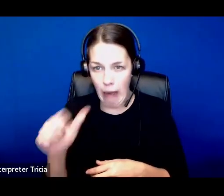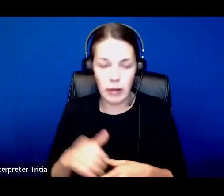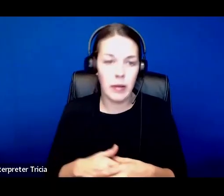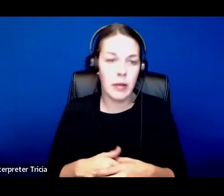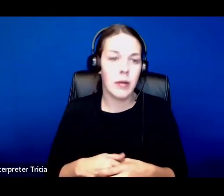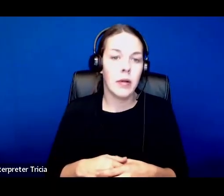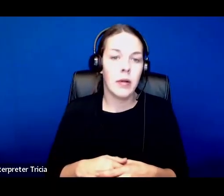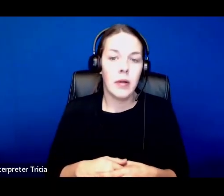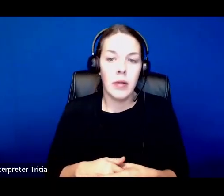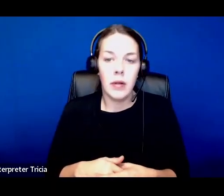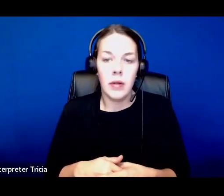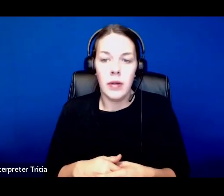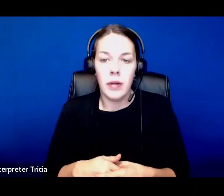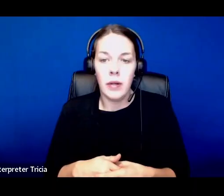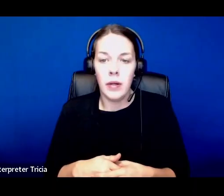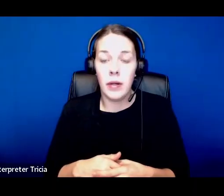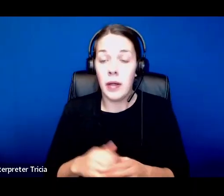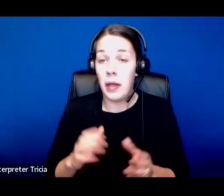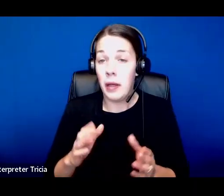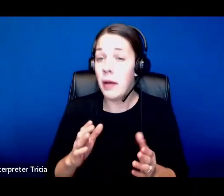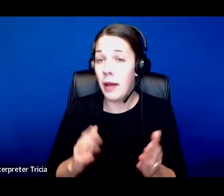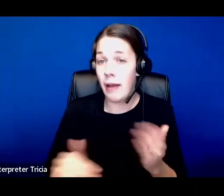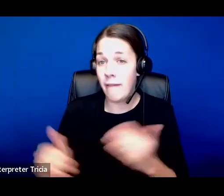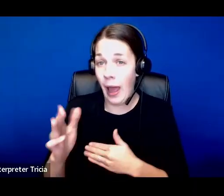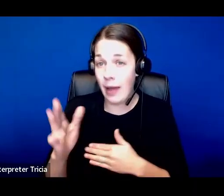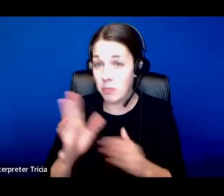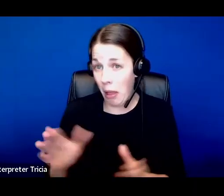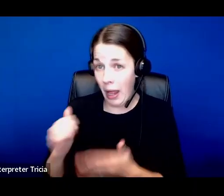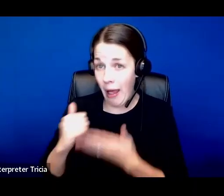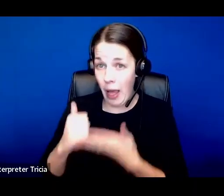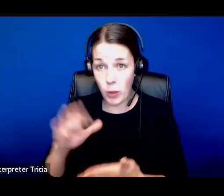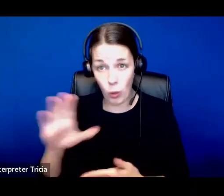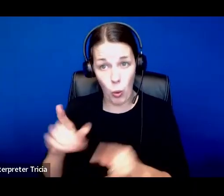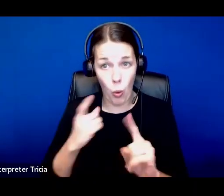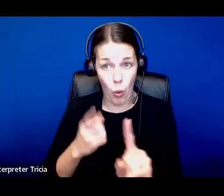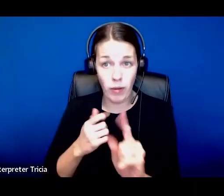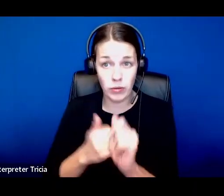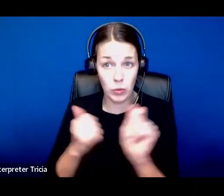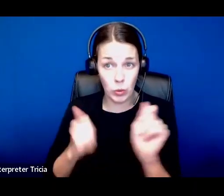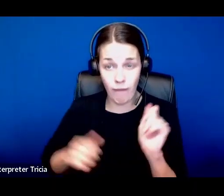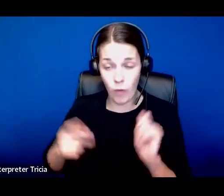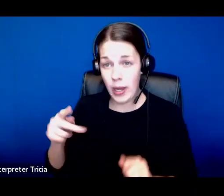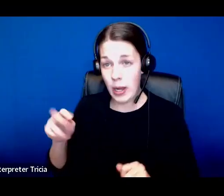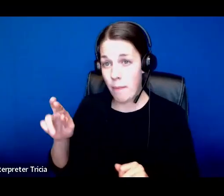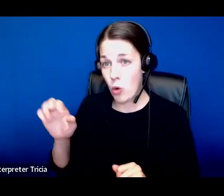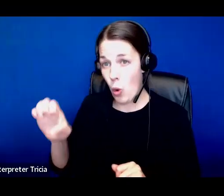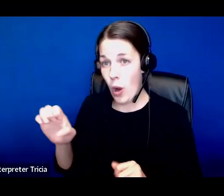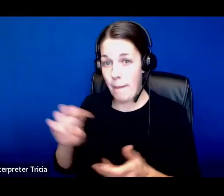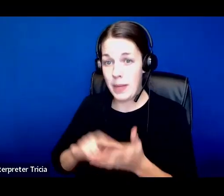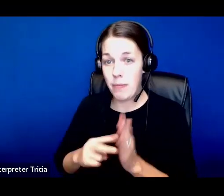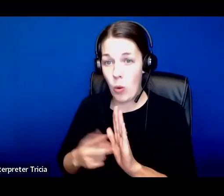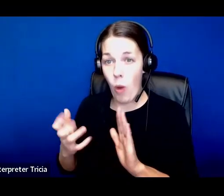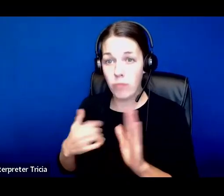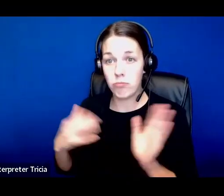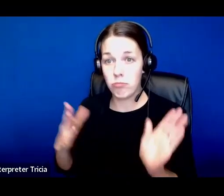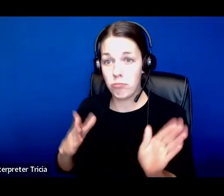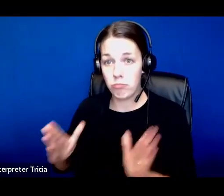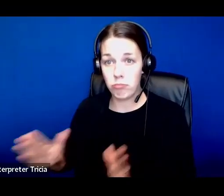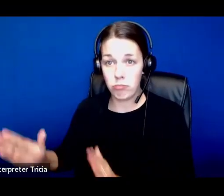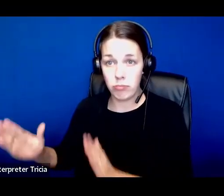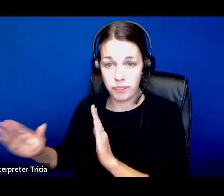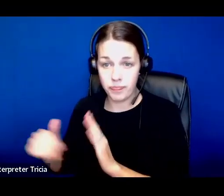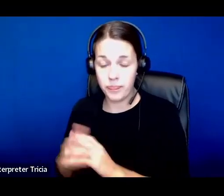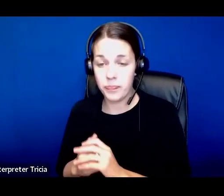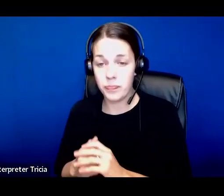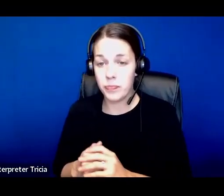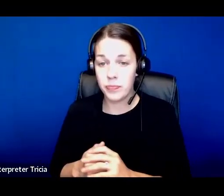And advanced planning can help with that, because if your goal is to avoid probate, you want to do some planning so your